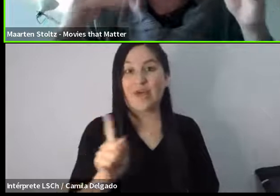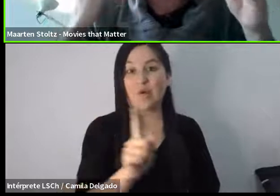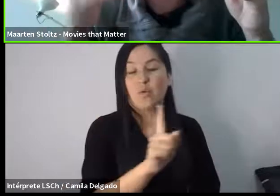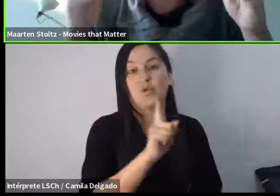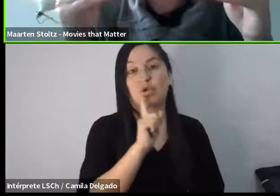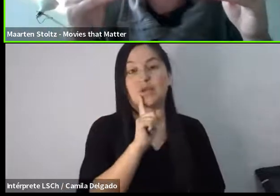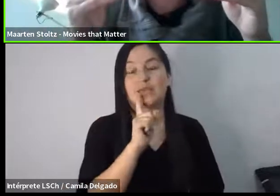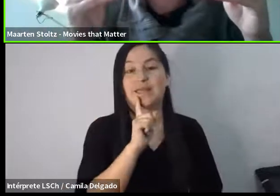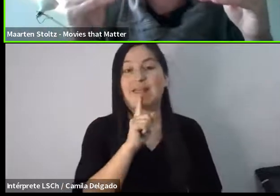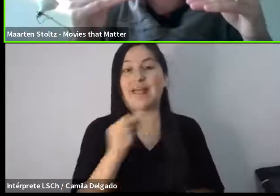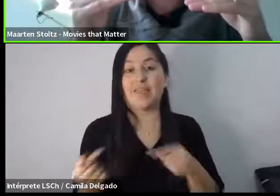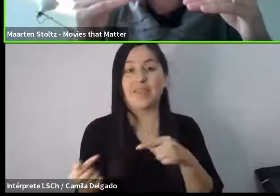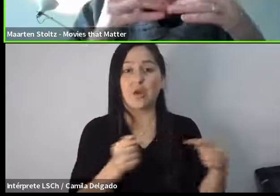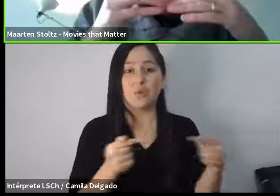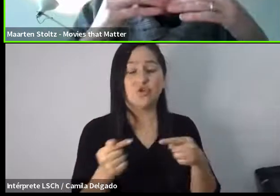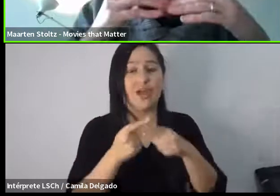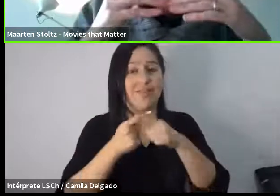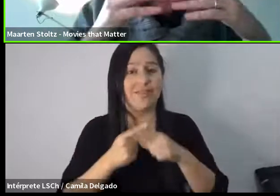about topic versus form.